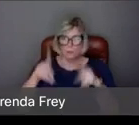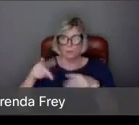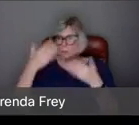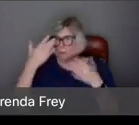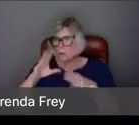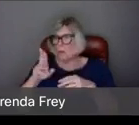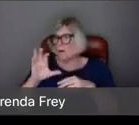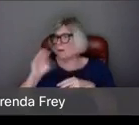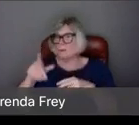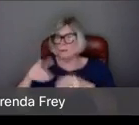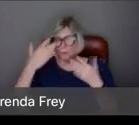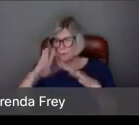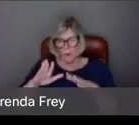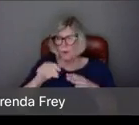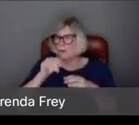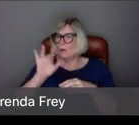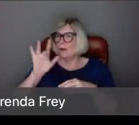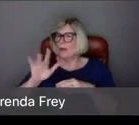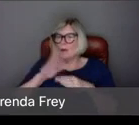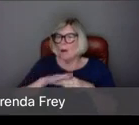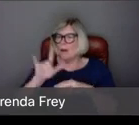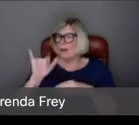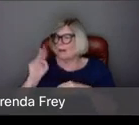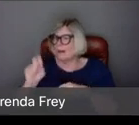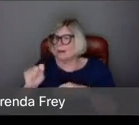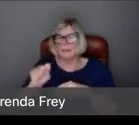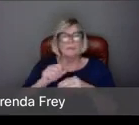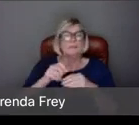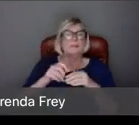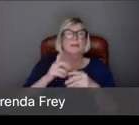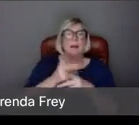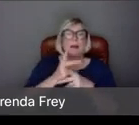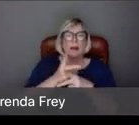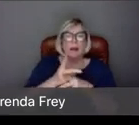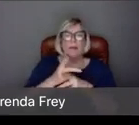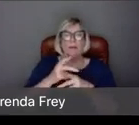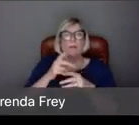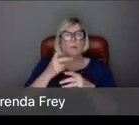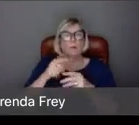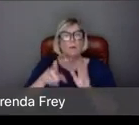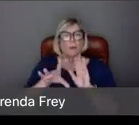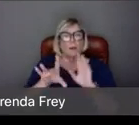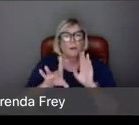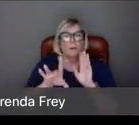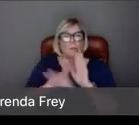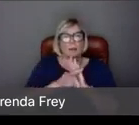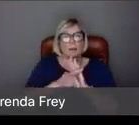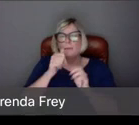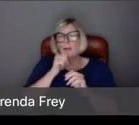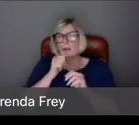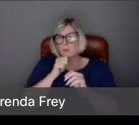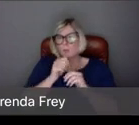hyperlinks or attachments. Don't click on pop-ups, and be careful when choosing passwords. Try to keep your computer as secure as